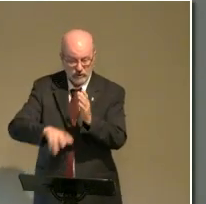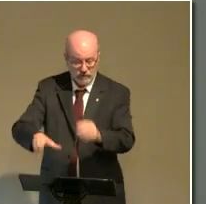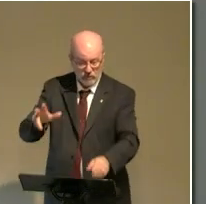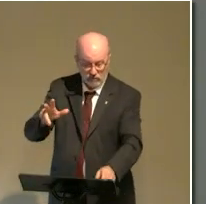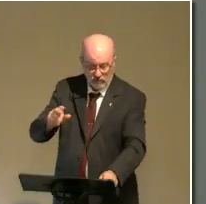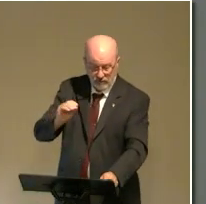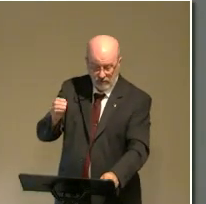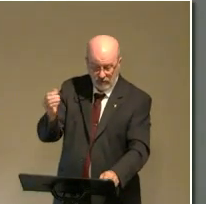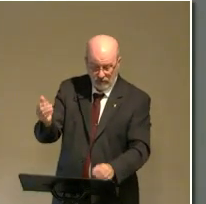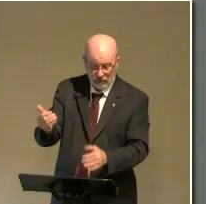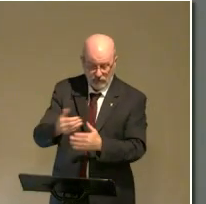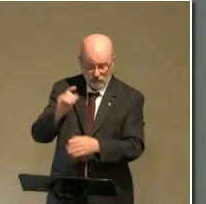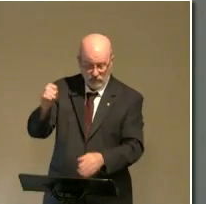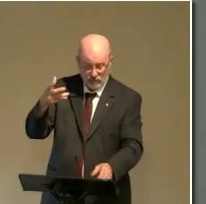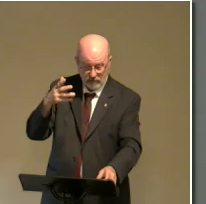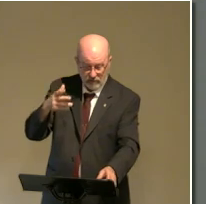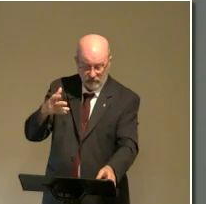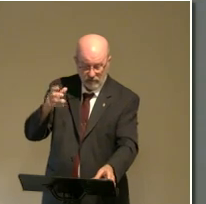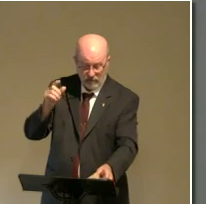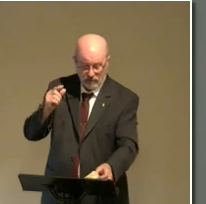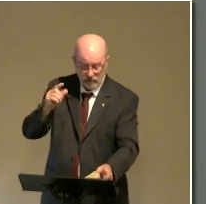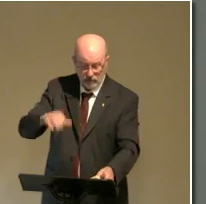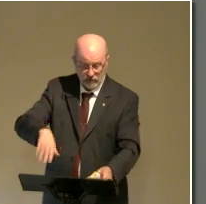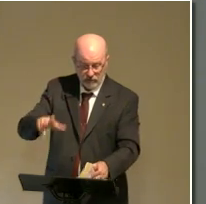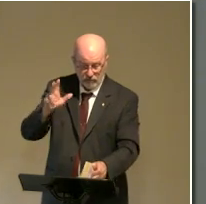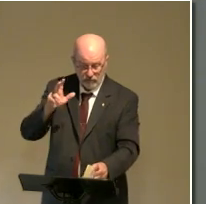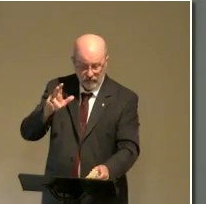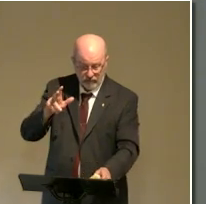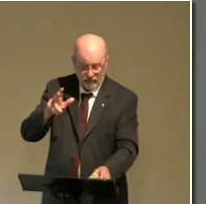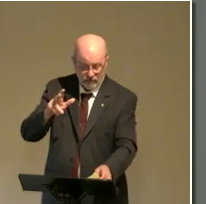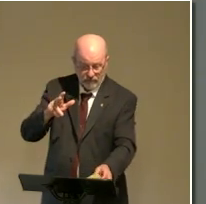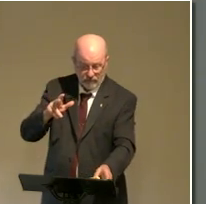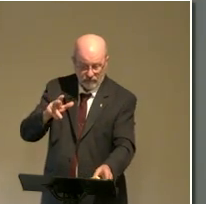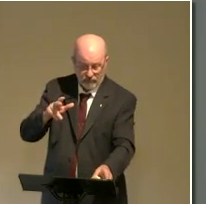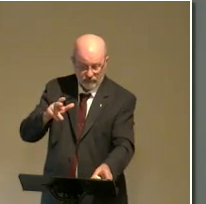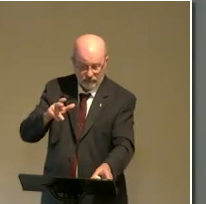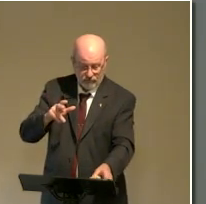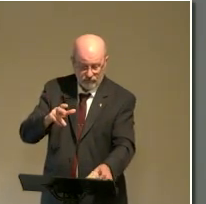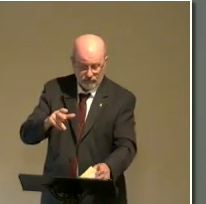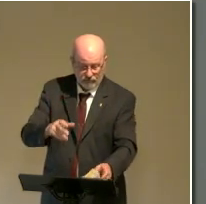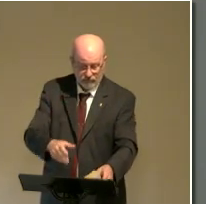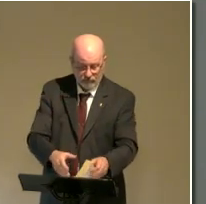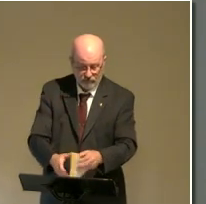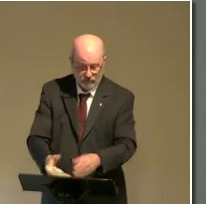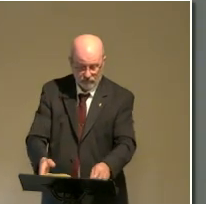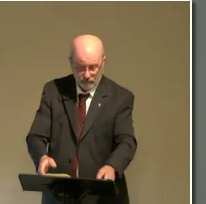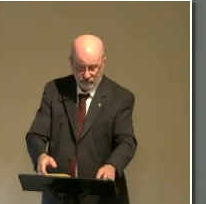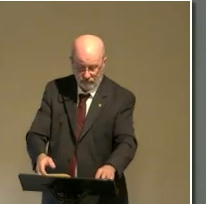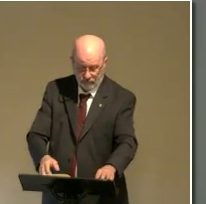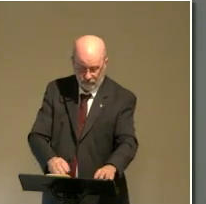Nothing new under the sun. Genesis chapter 3, tell me if this sounds familiar.